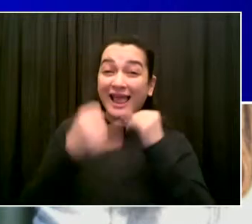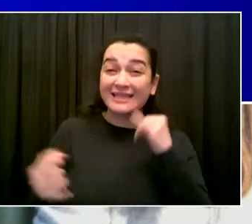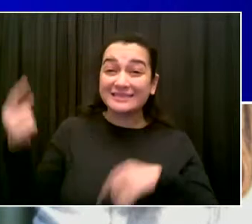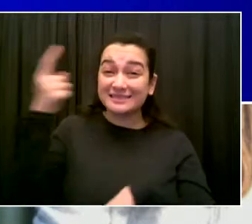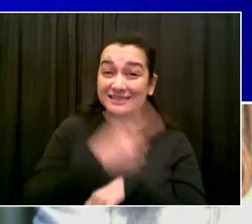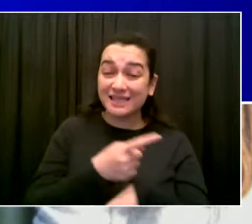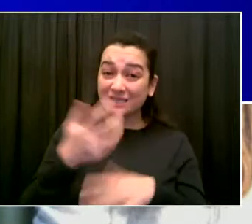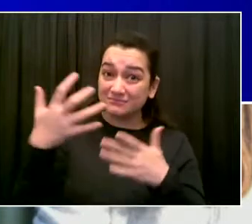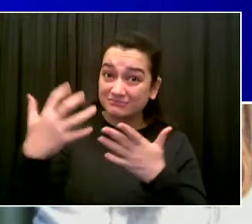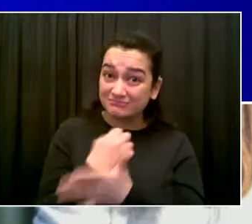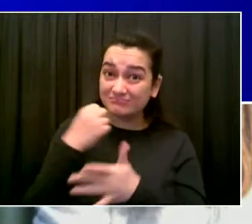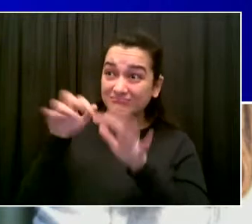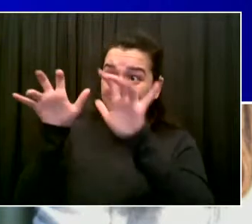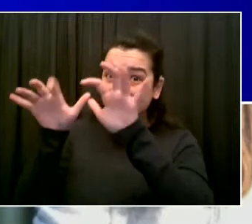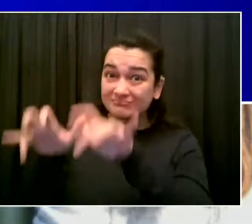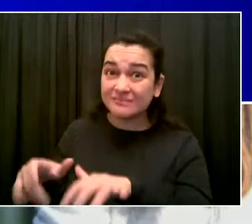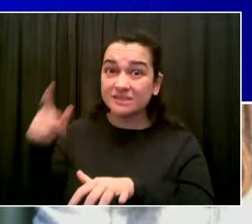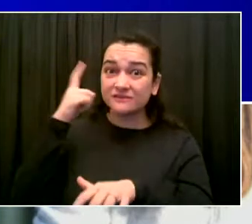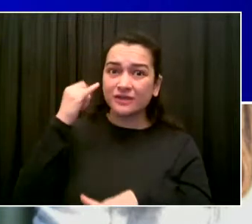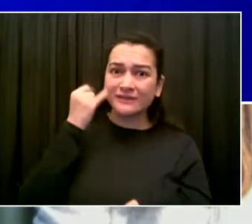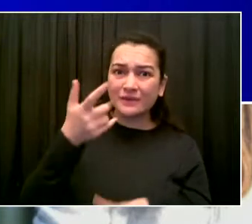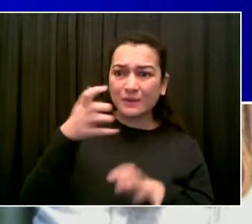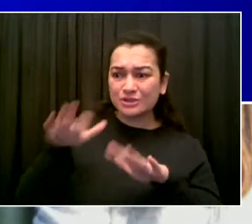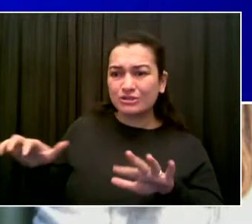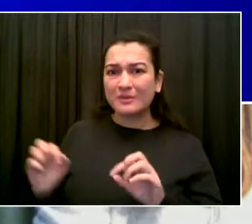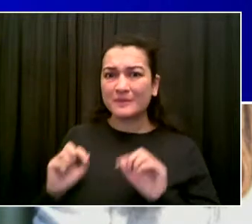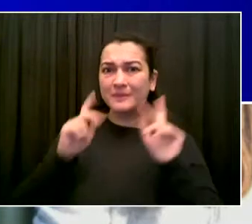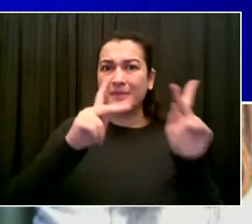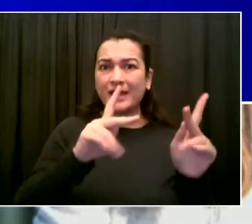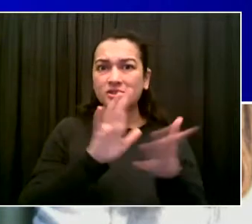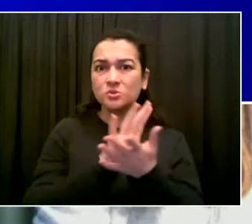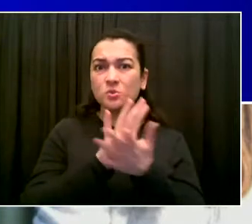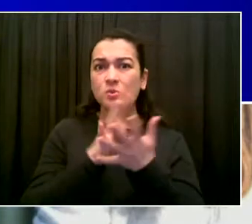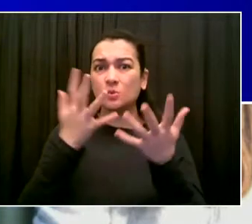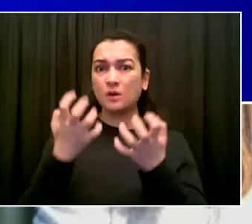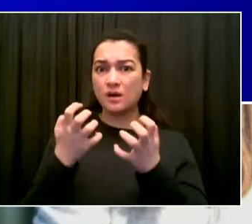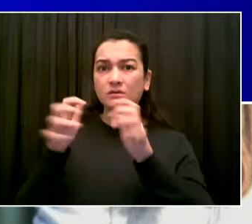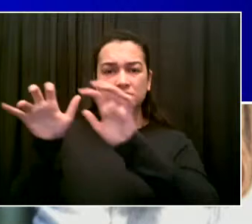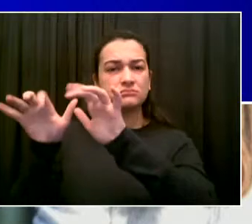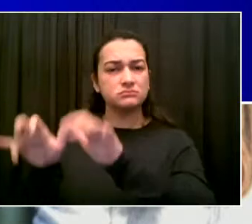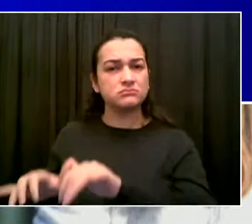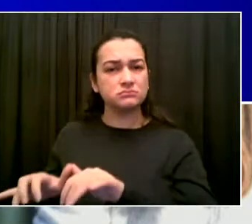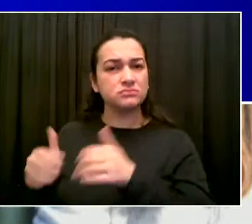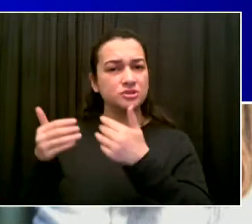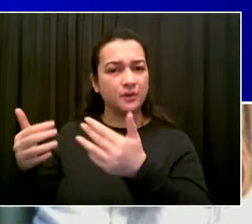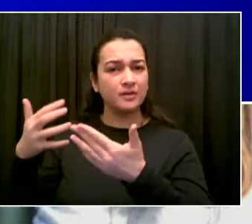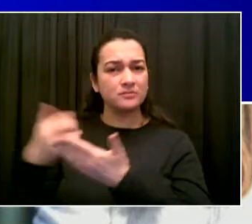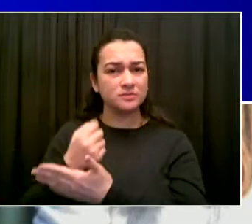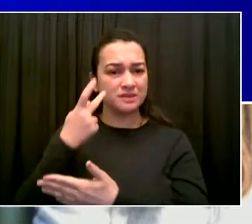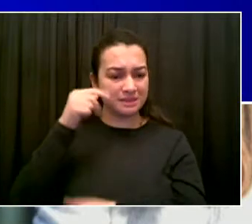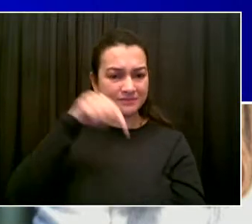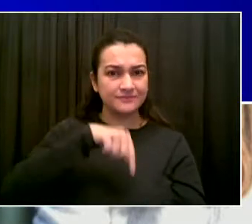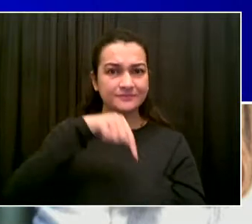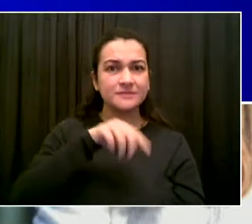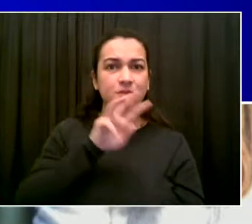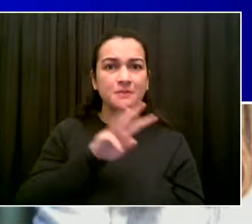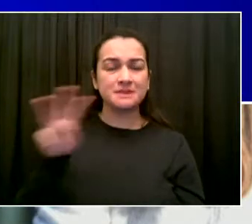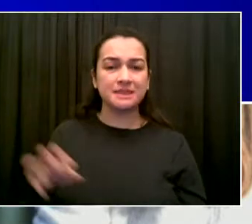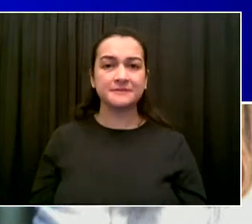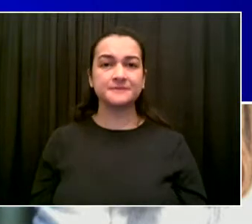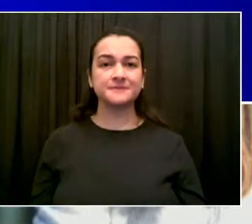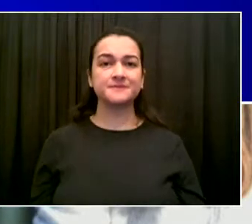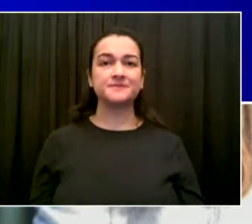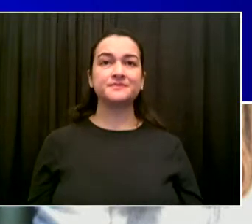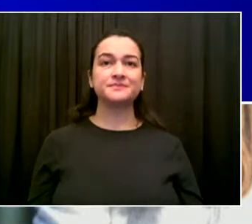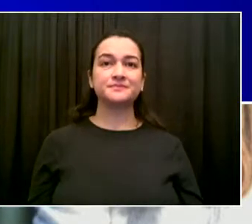the opt-in if you want your kids to come back to in-person learning. And again, we're asking parents